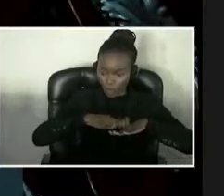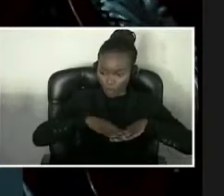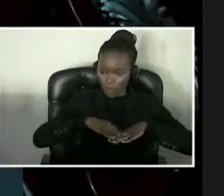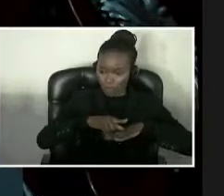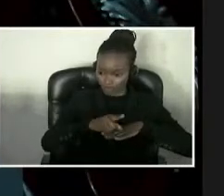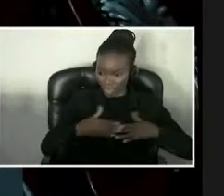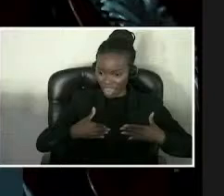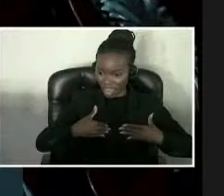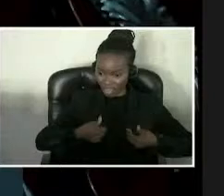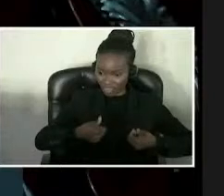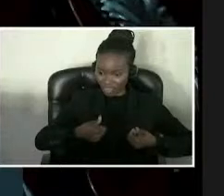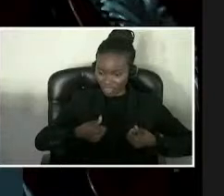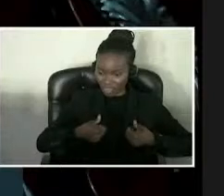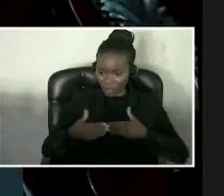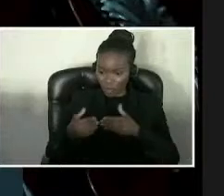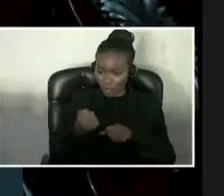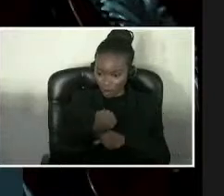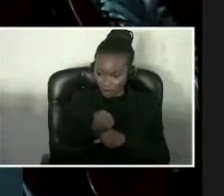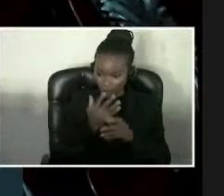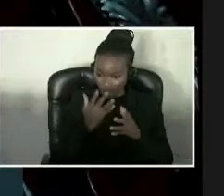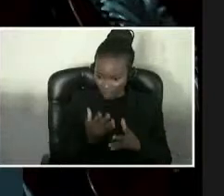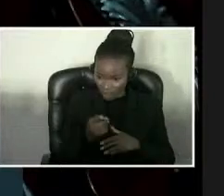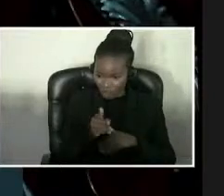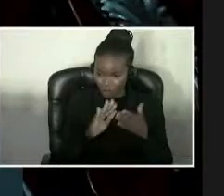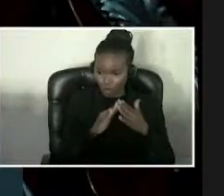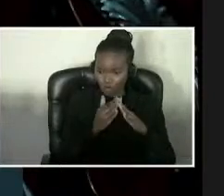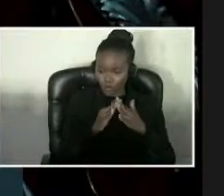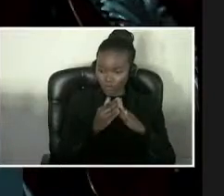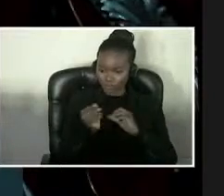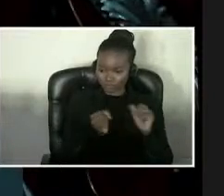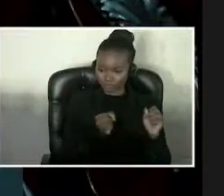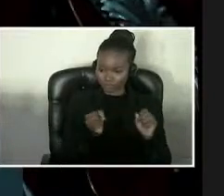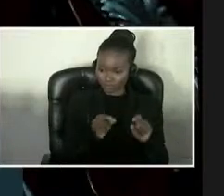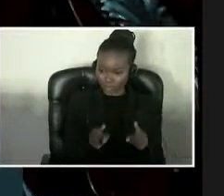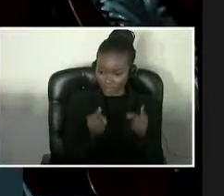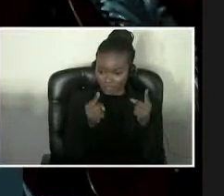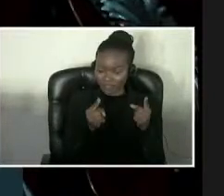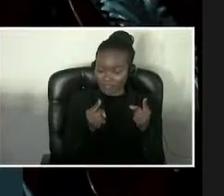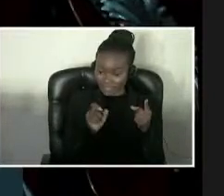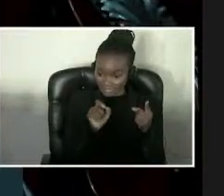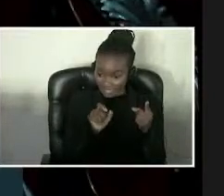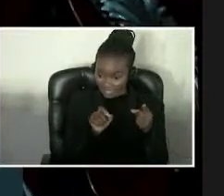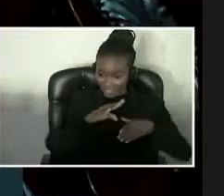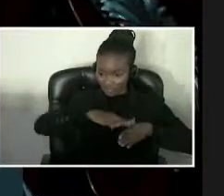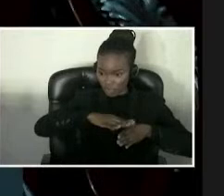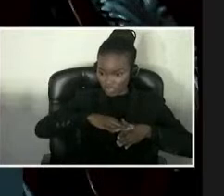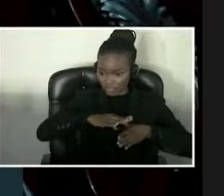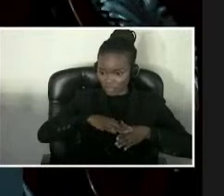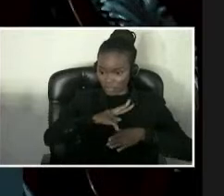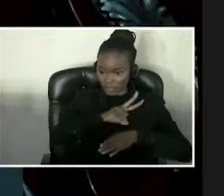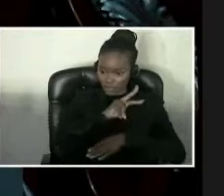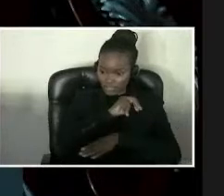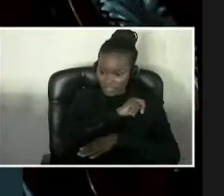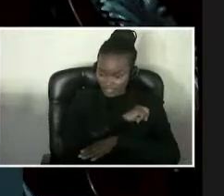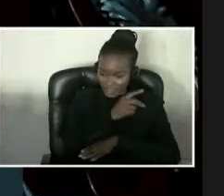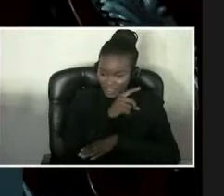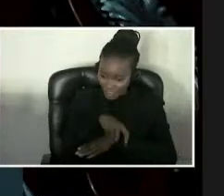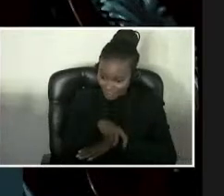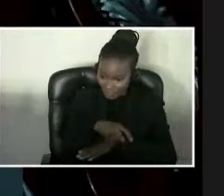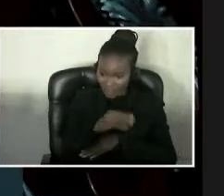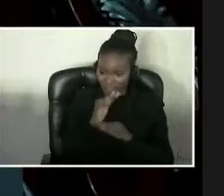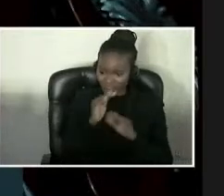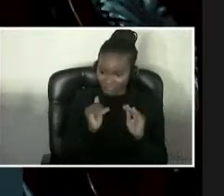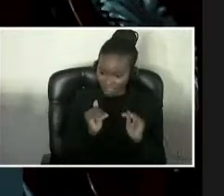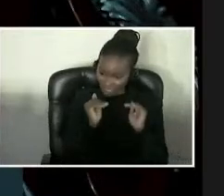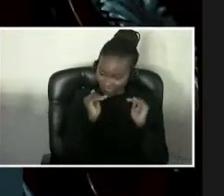workers is it is for this reason why was natal as a province has the highest nursing